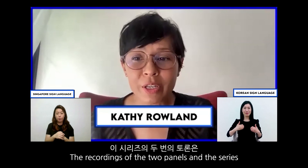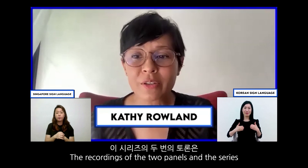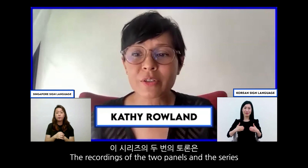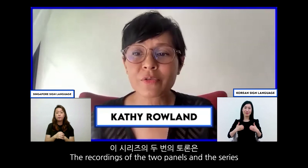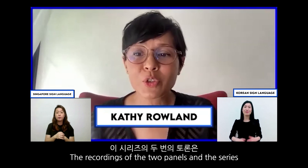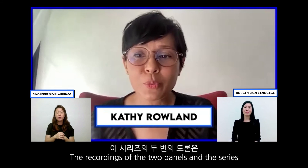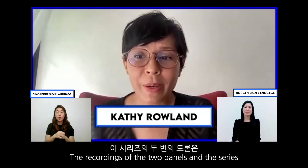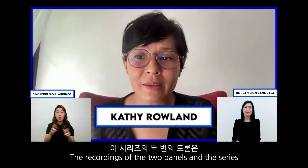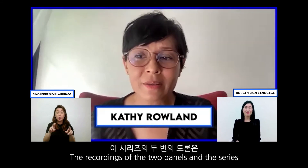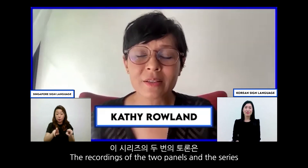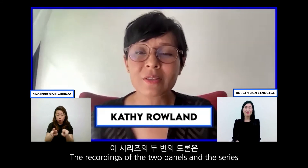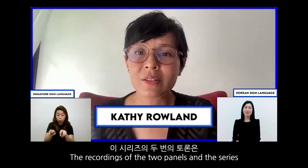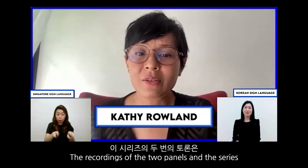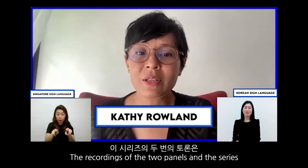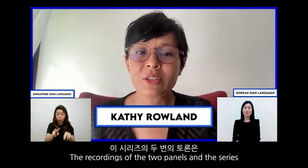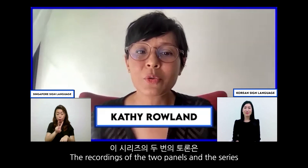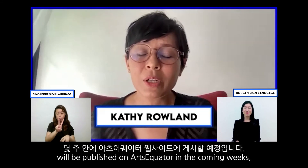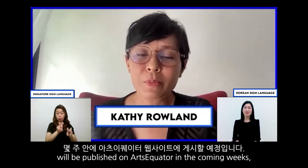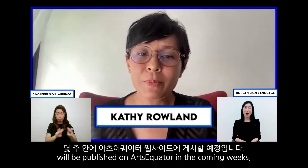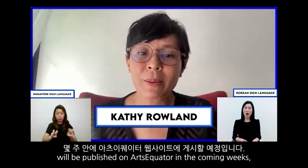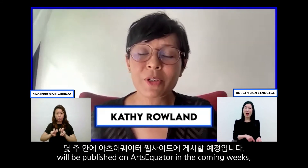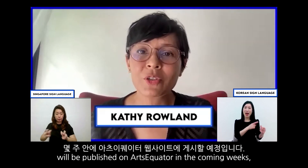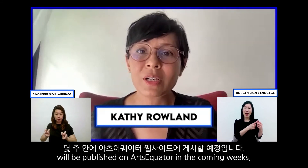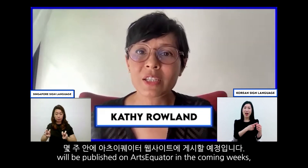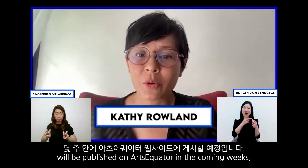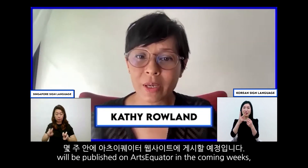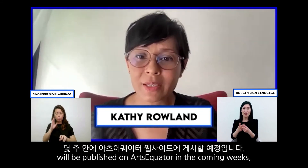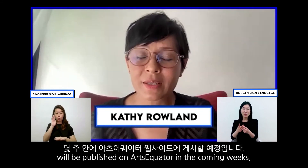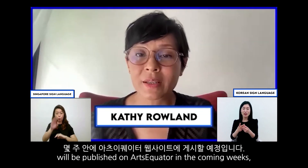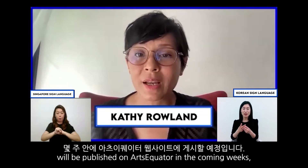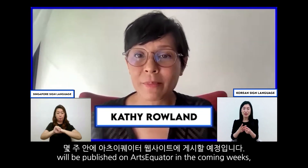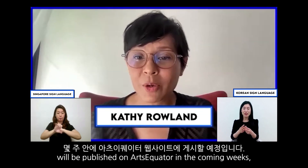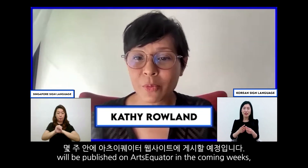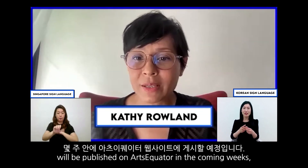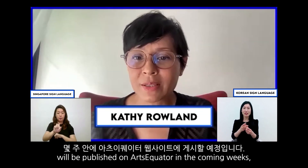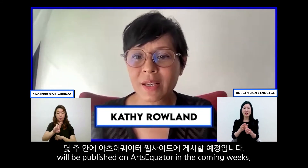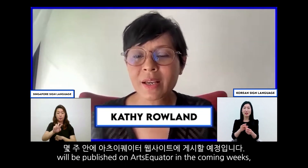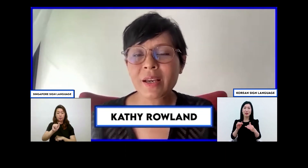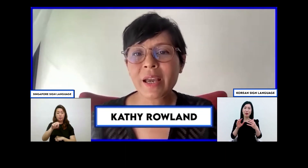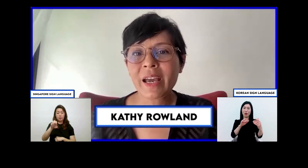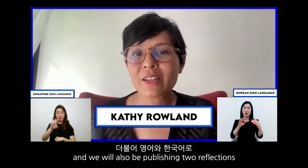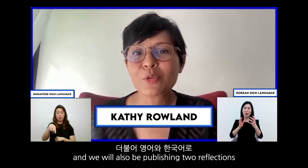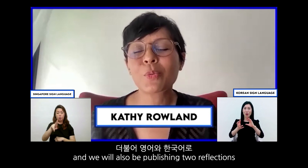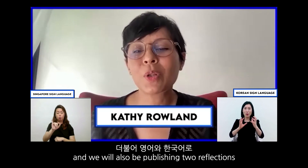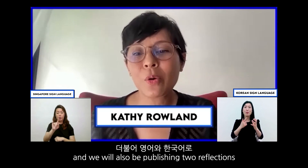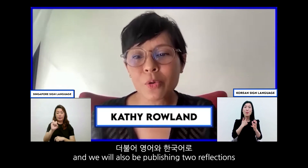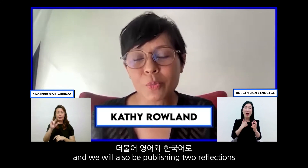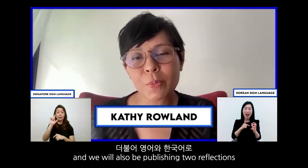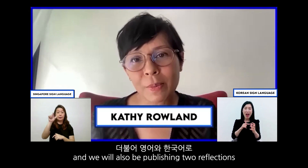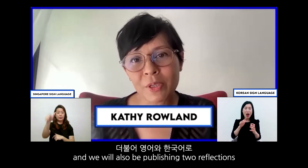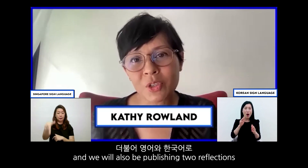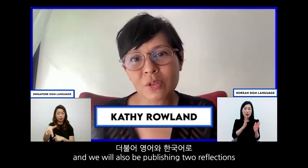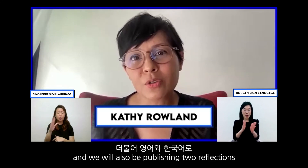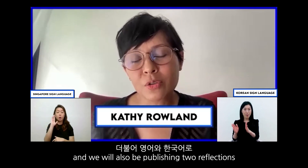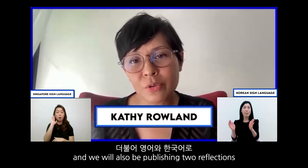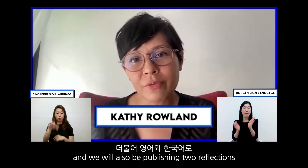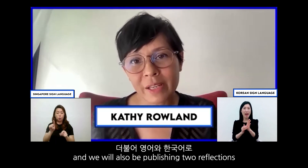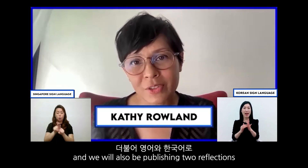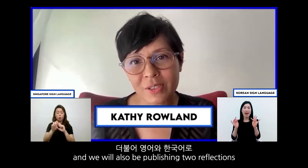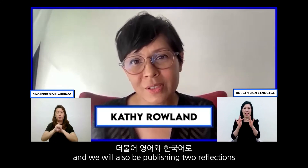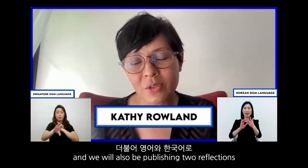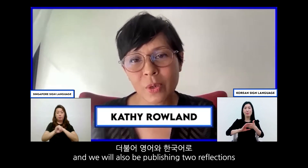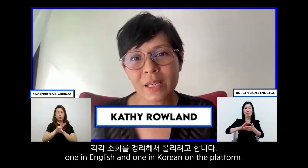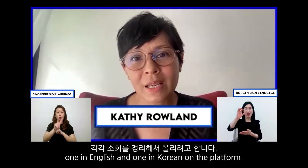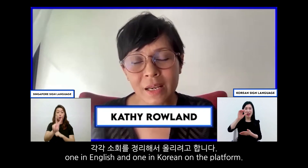The recordings of the two panels and the series will be published on ArtsEquator in the coming weeks, and we will also be publishing